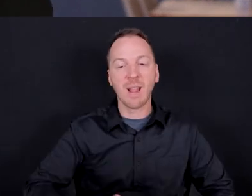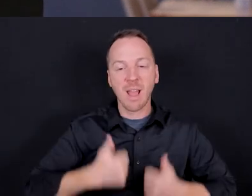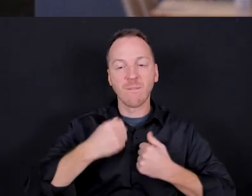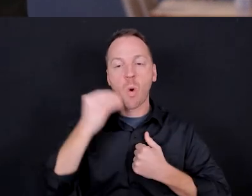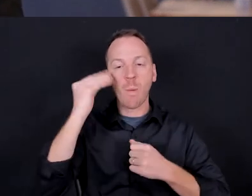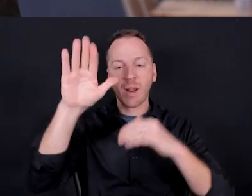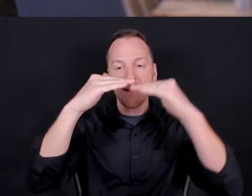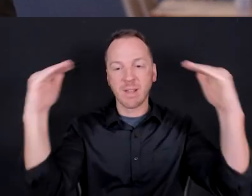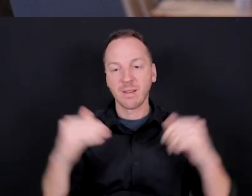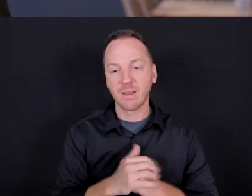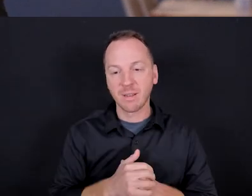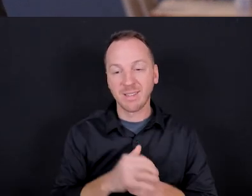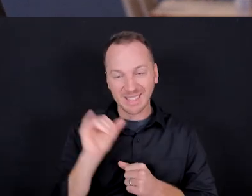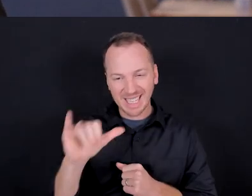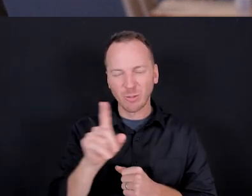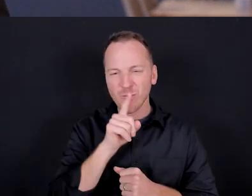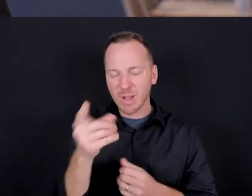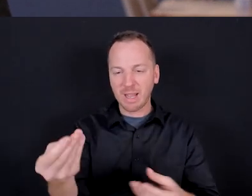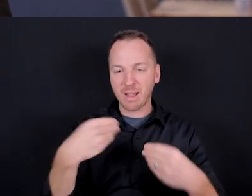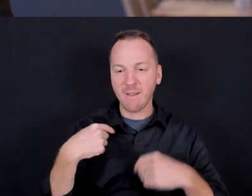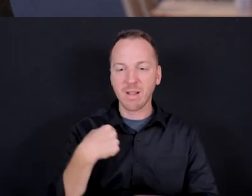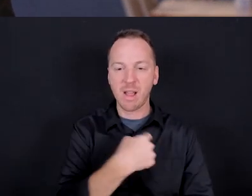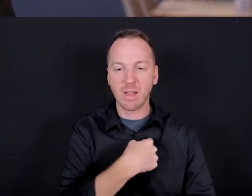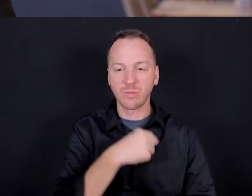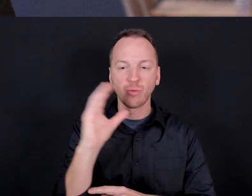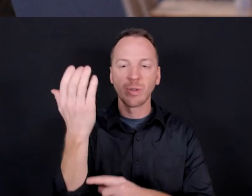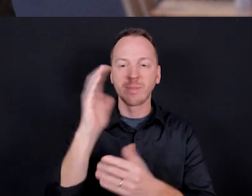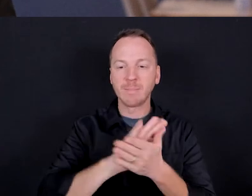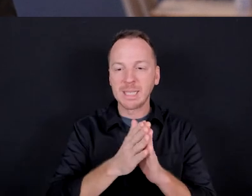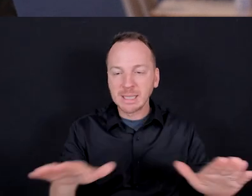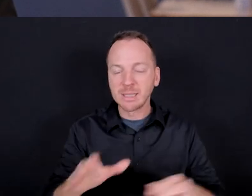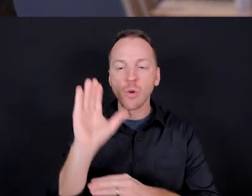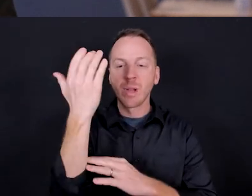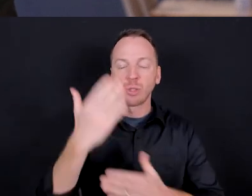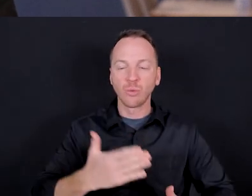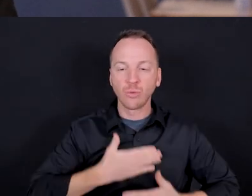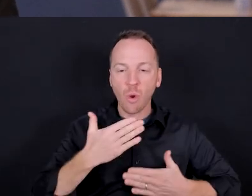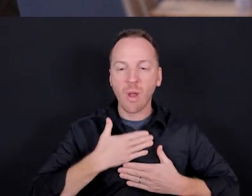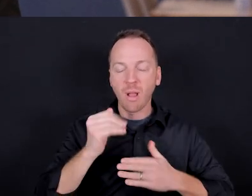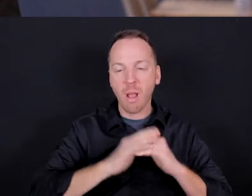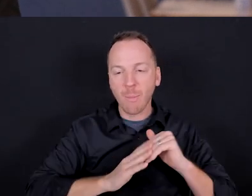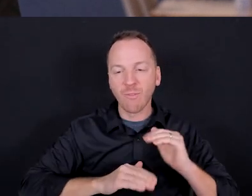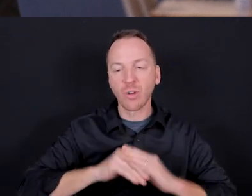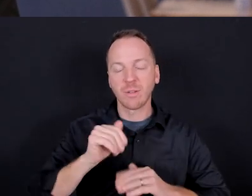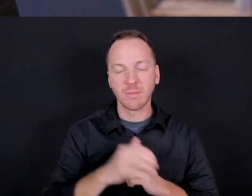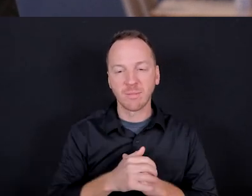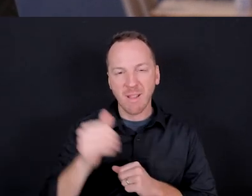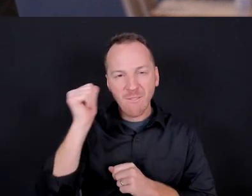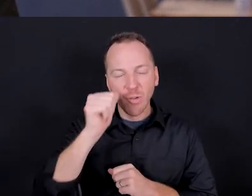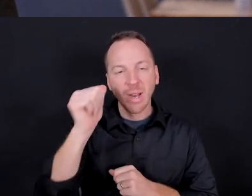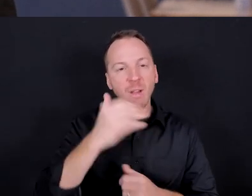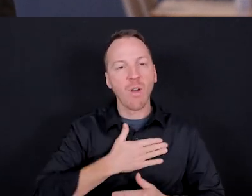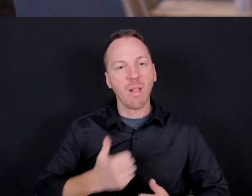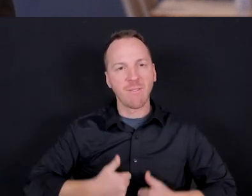heaven. And that's what really gives us Christmas peace and Christmas joy and comfort every day